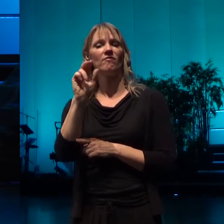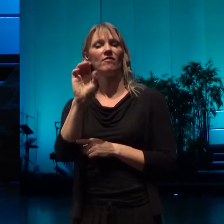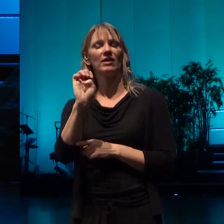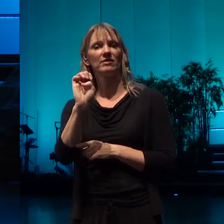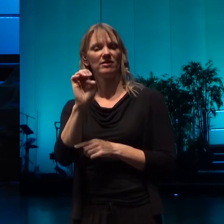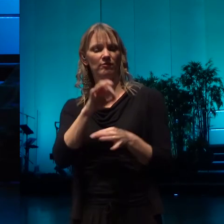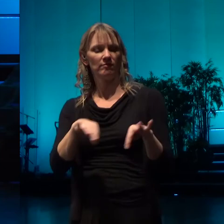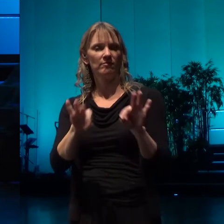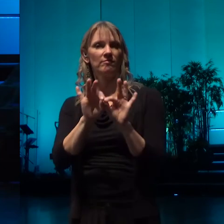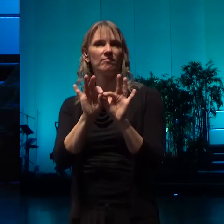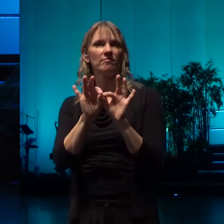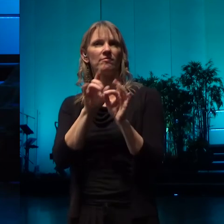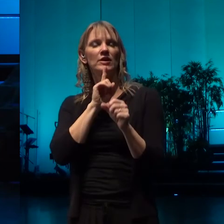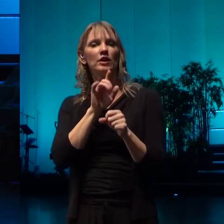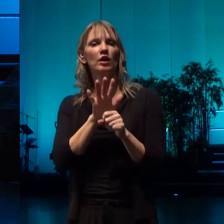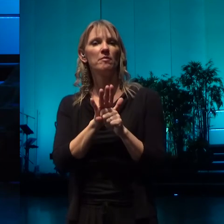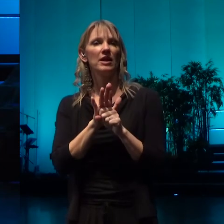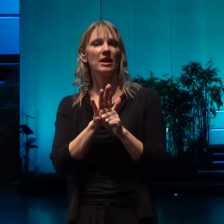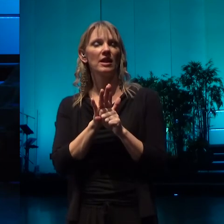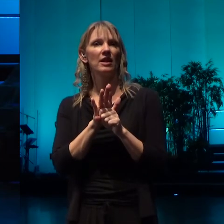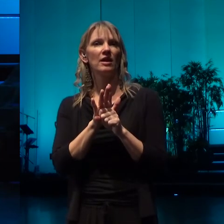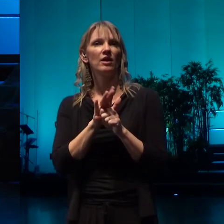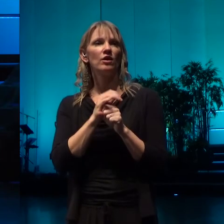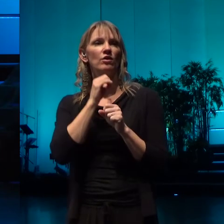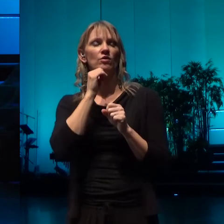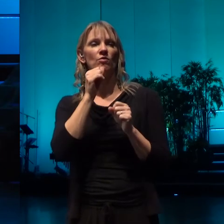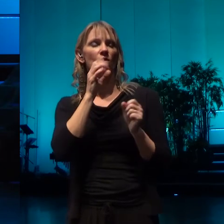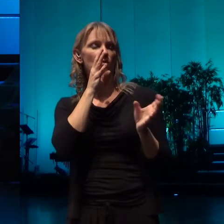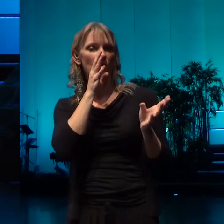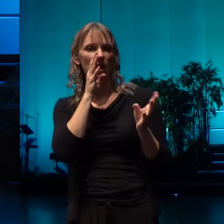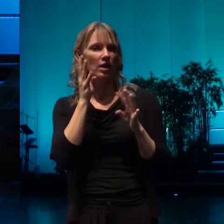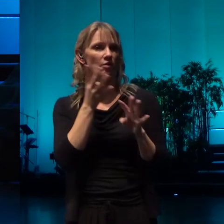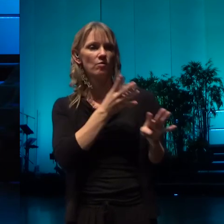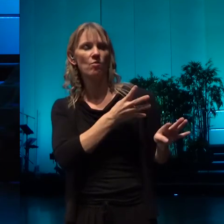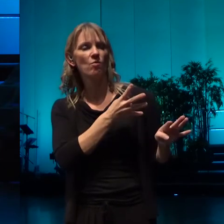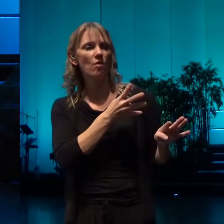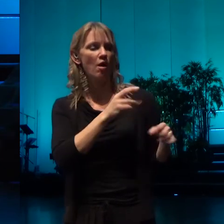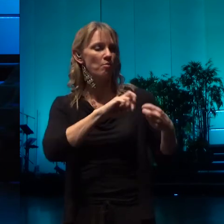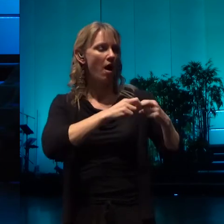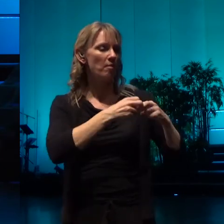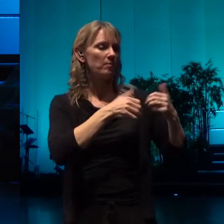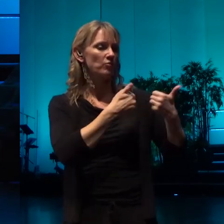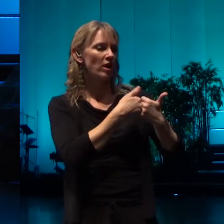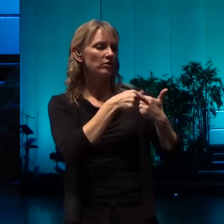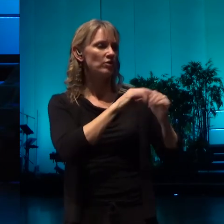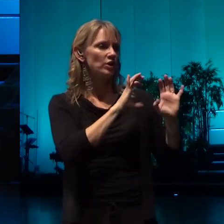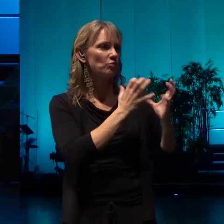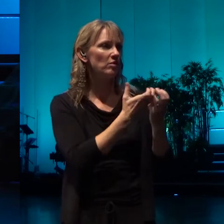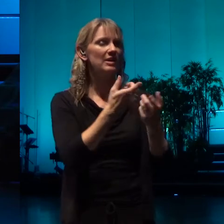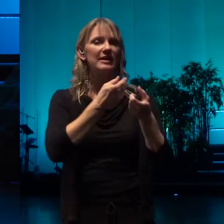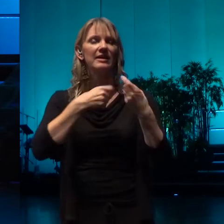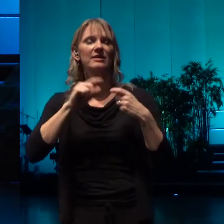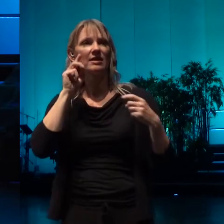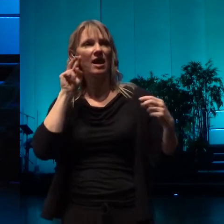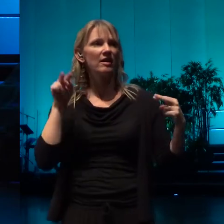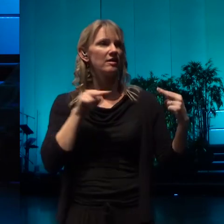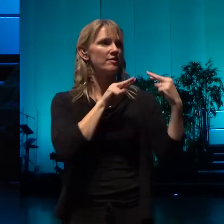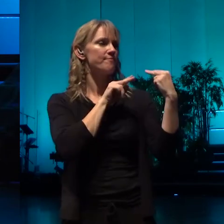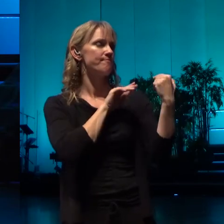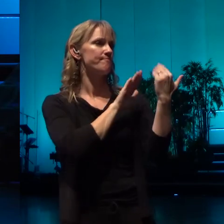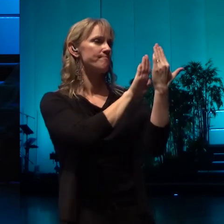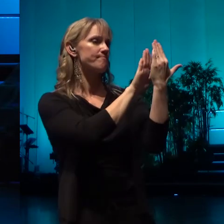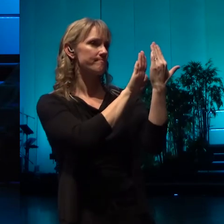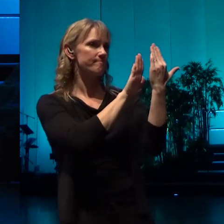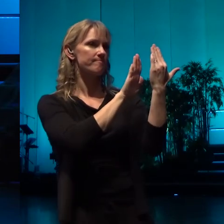committing to not turn away our head from any problem or challenge in the world, but to look it right in the eye with the